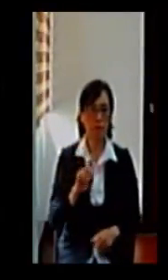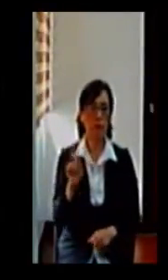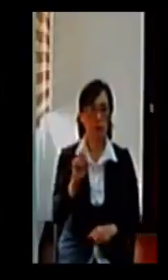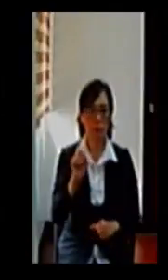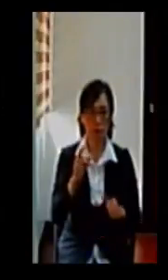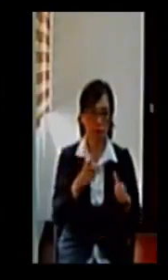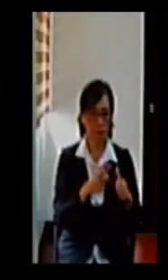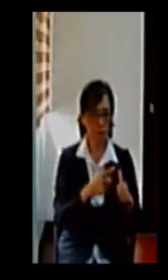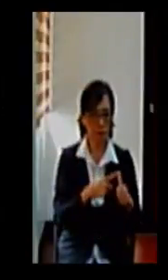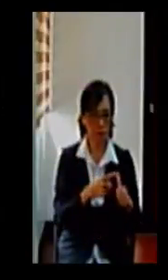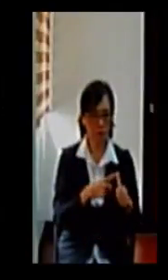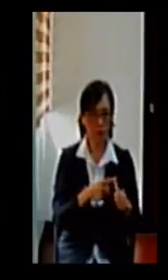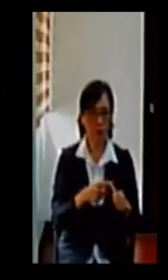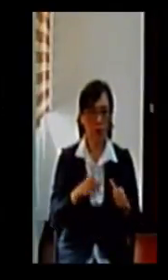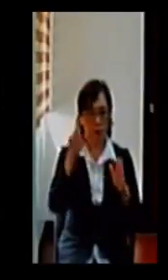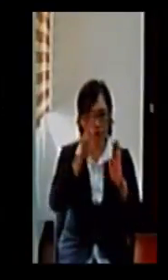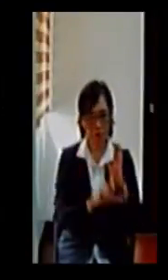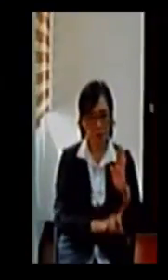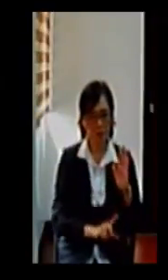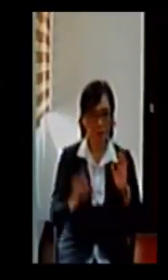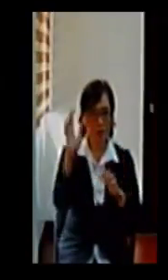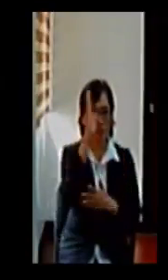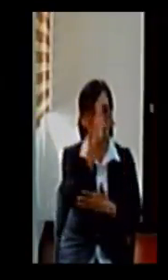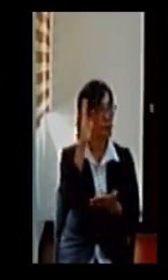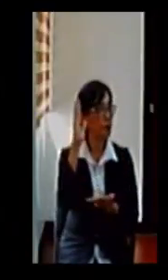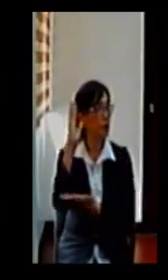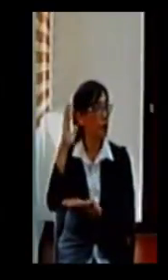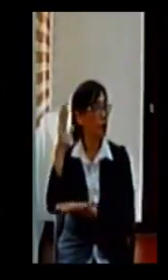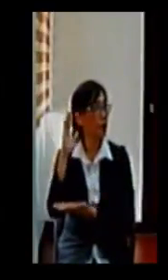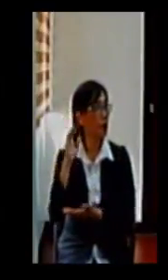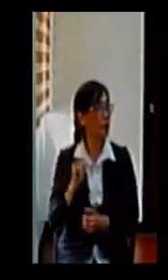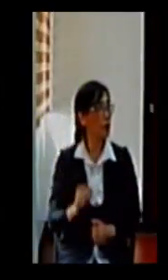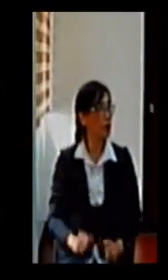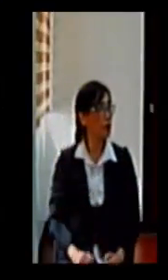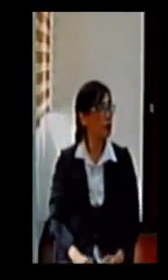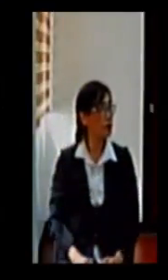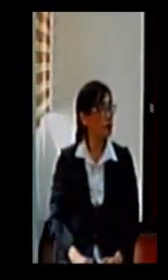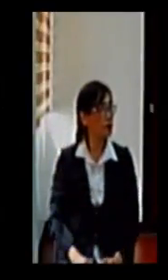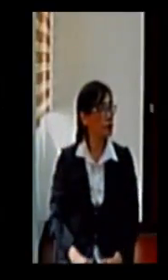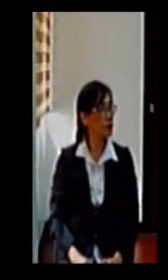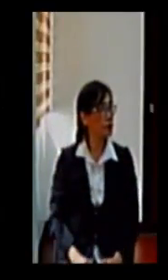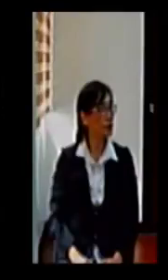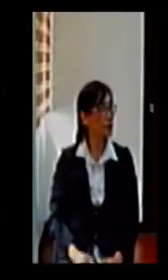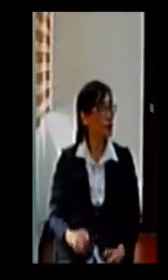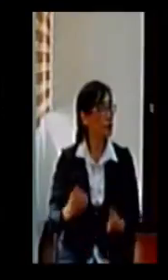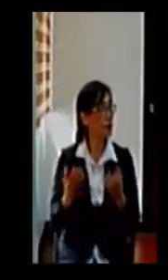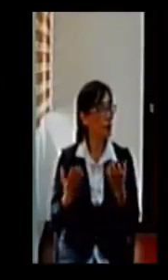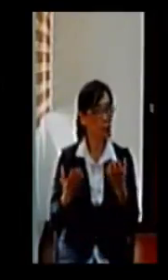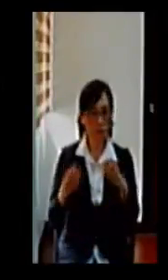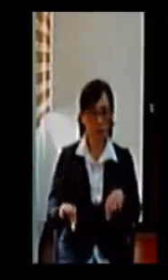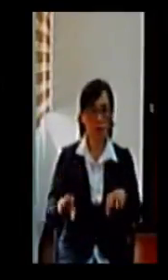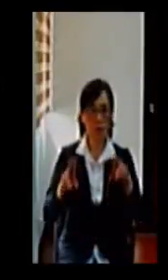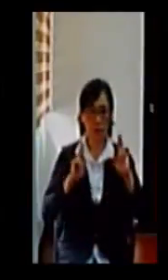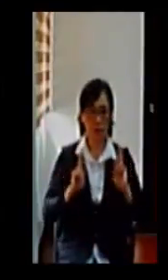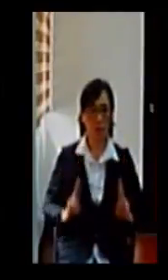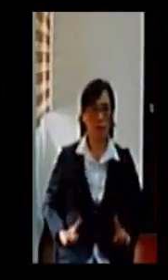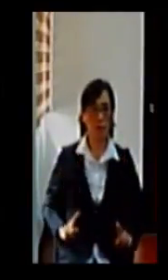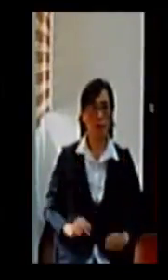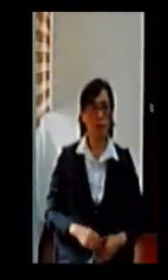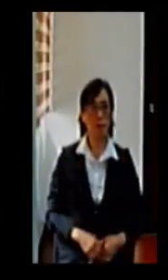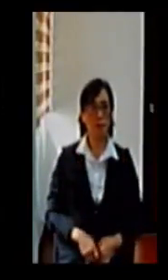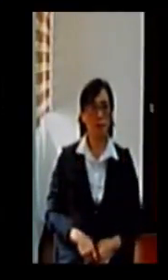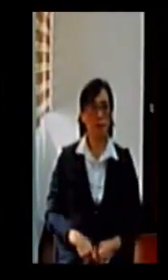cause of the reduction of our forest cover? It's anthropogenic, but it's caused by humans. Yeah. Okay.